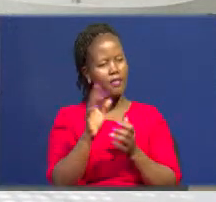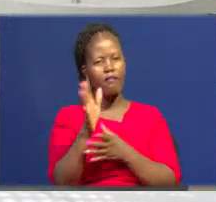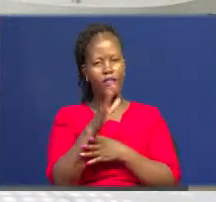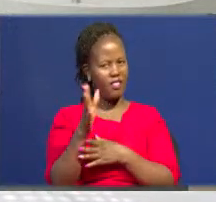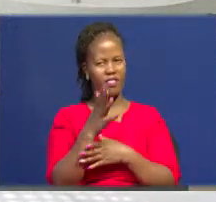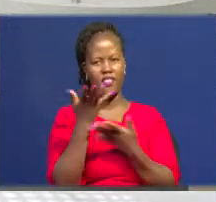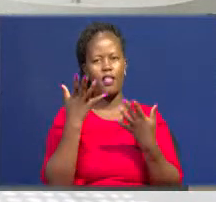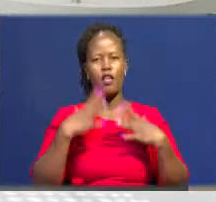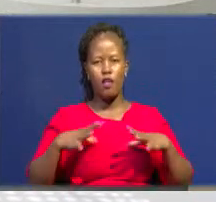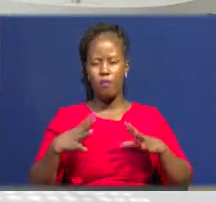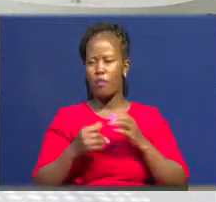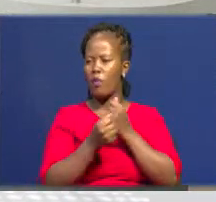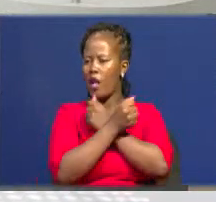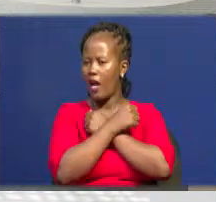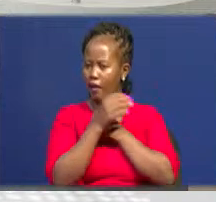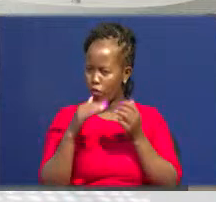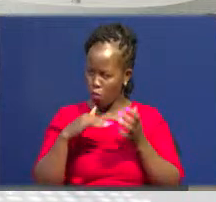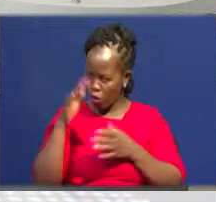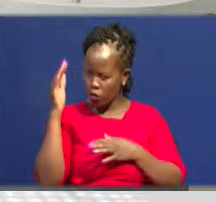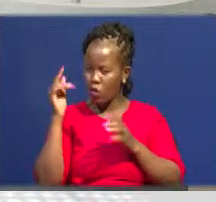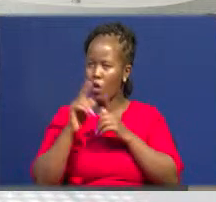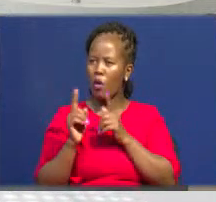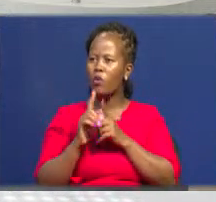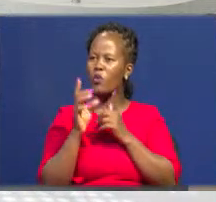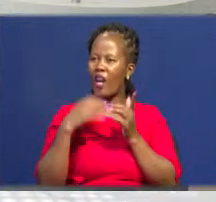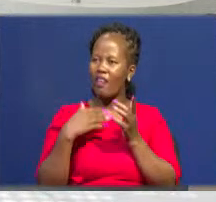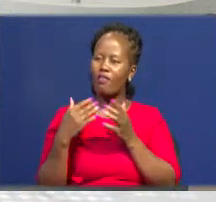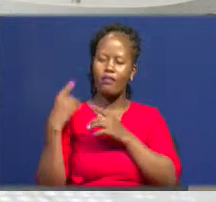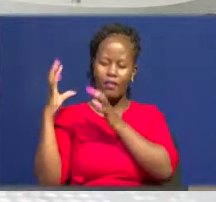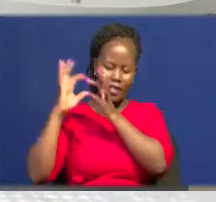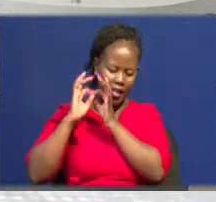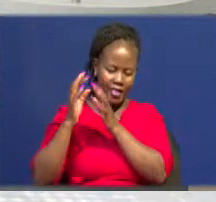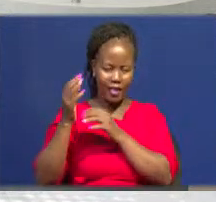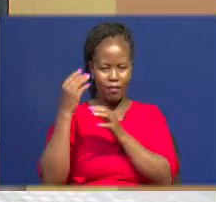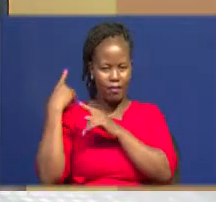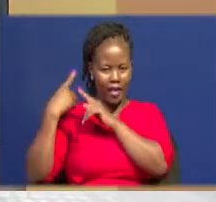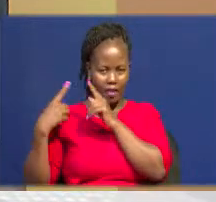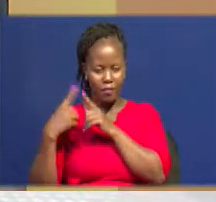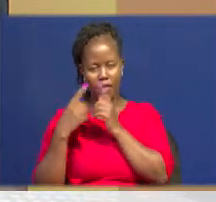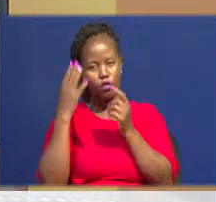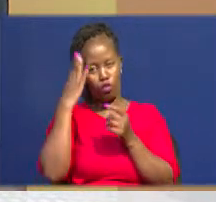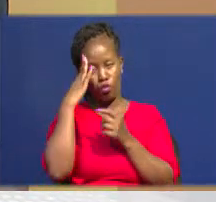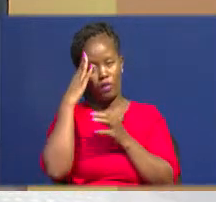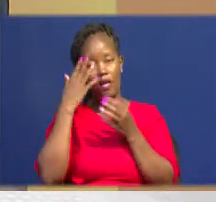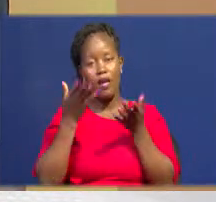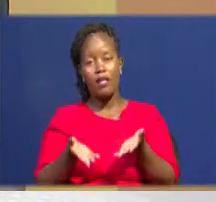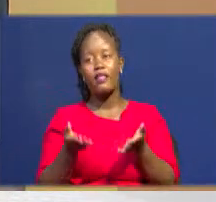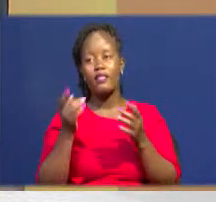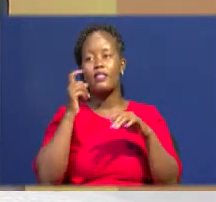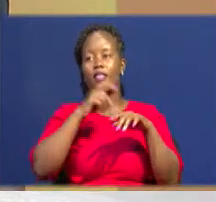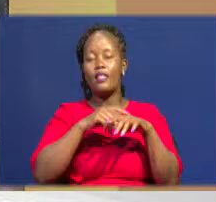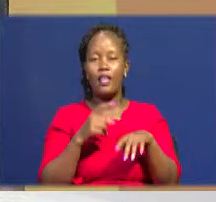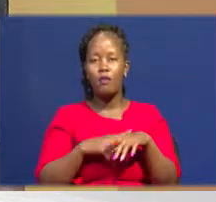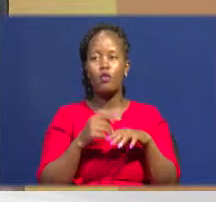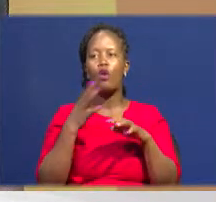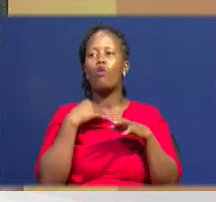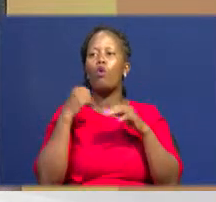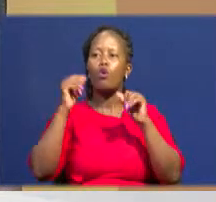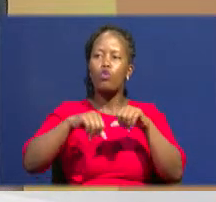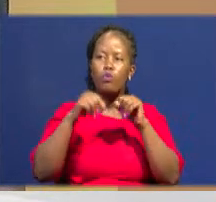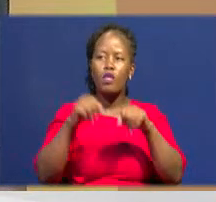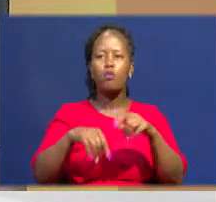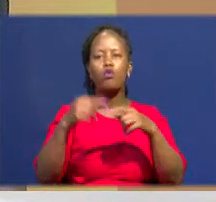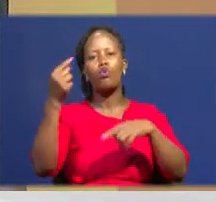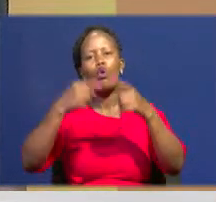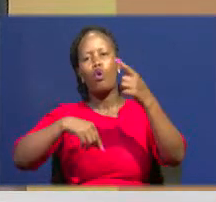really love it, and for them it's something that they've grown up doing it. So they are looking forward for this time round to be able to compete even with